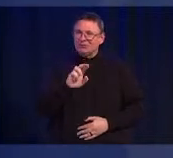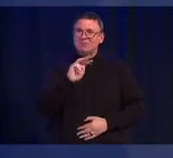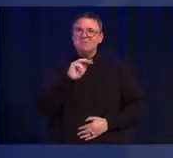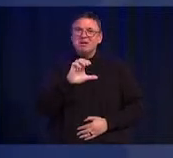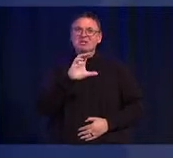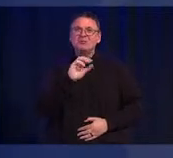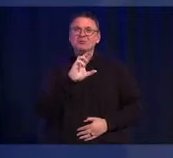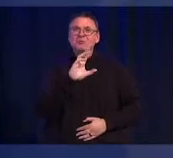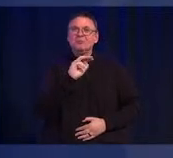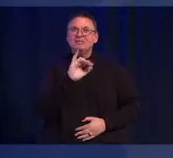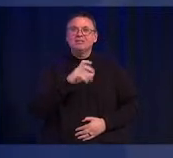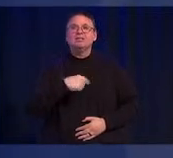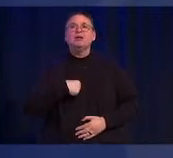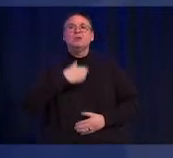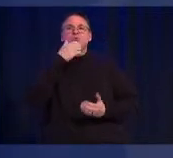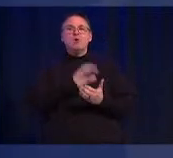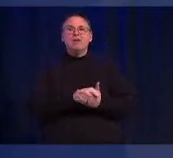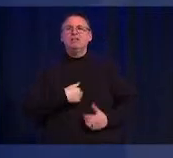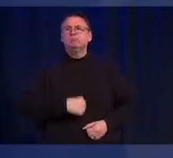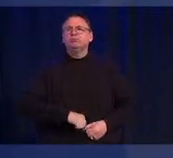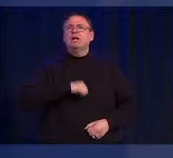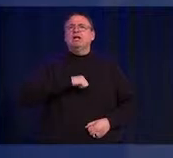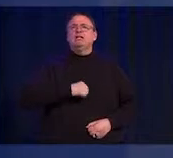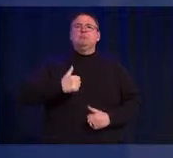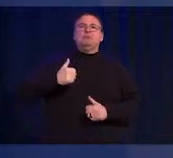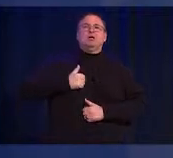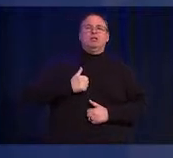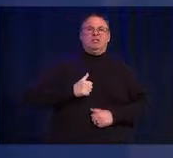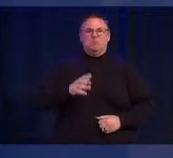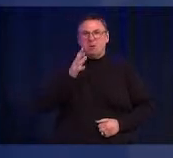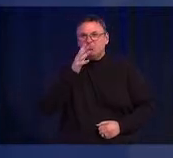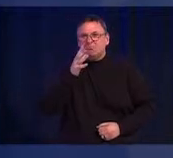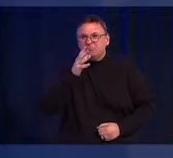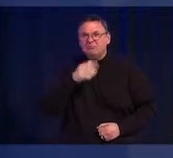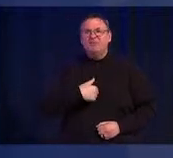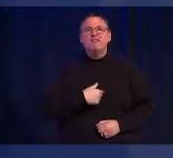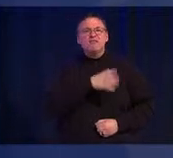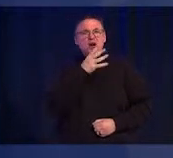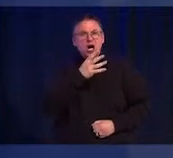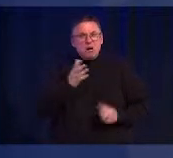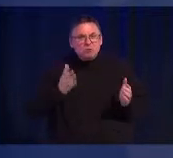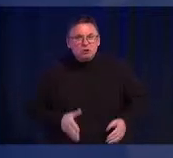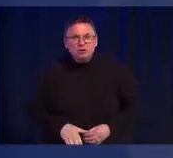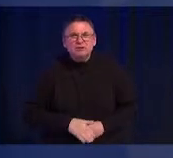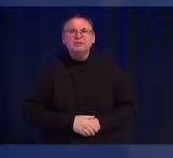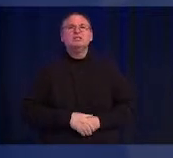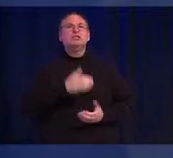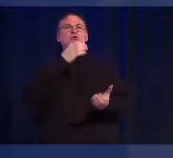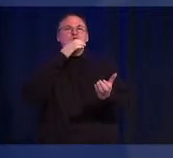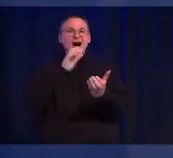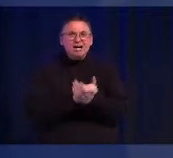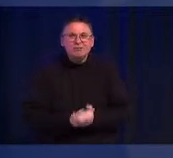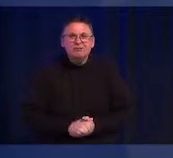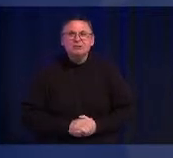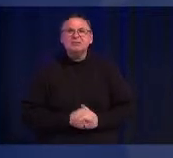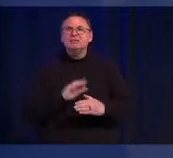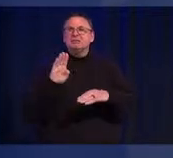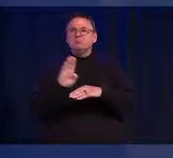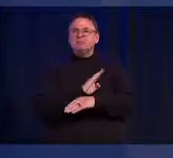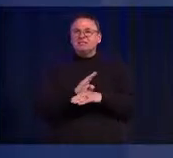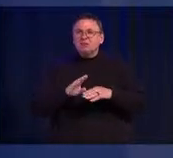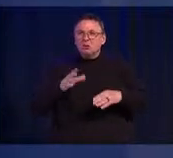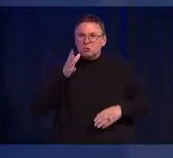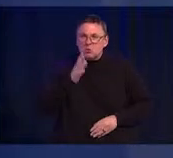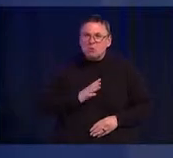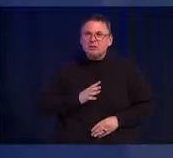mom. I'm a fifth-generation farm family, teacher, businesswoman, local school superintendent, and your last elected state superintendent